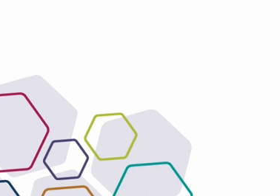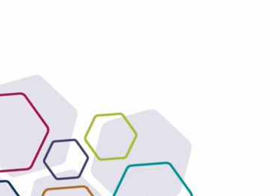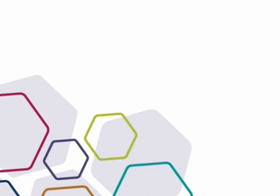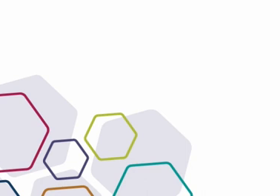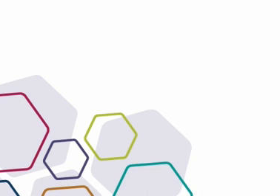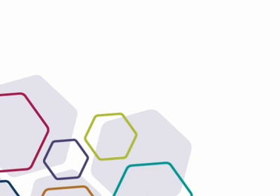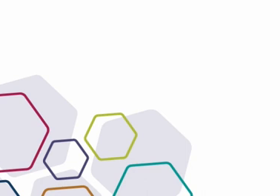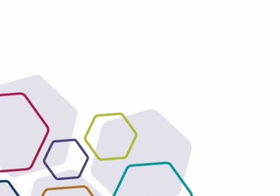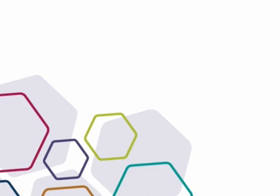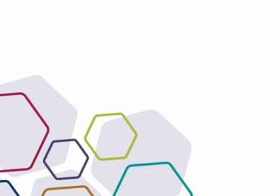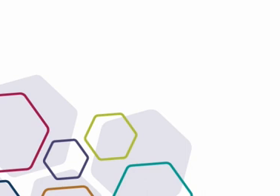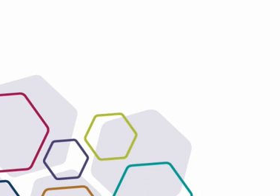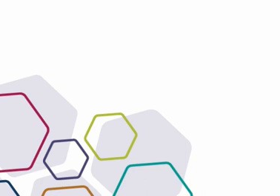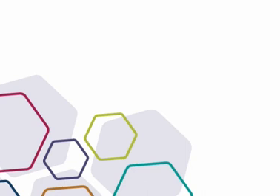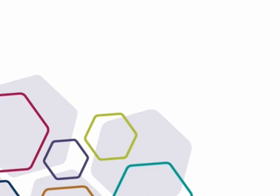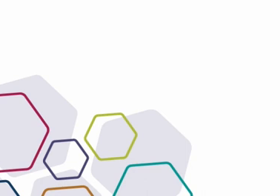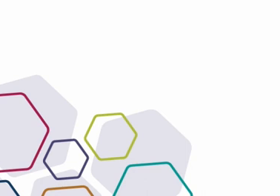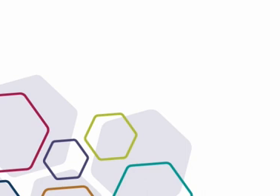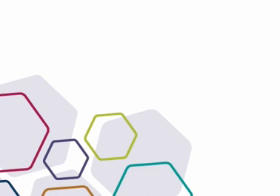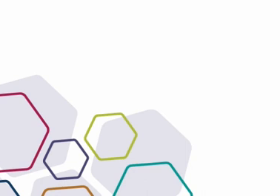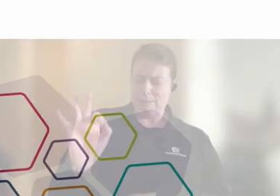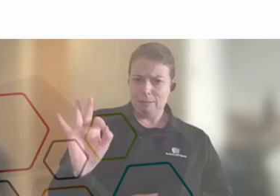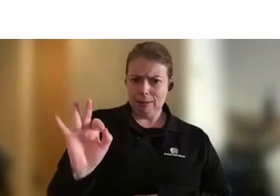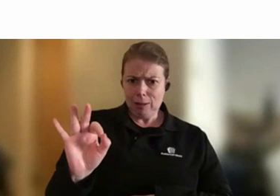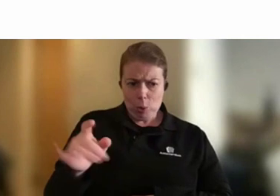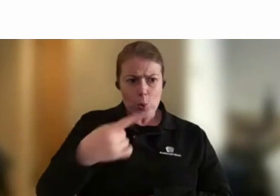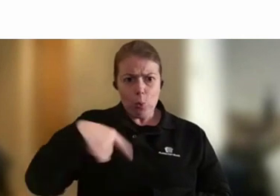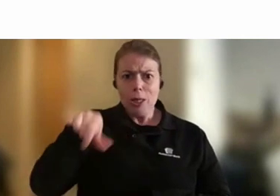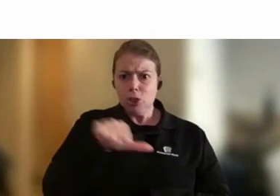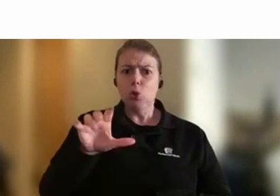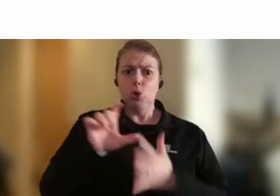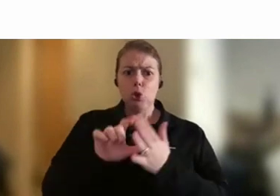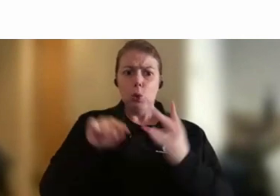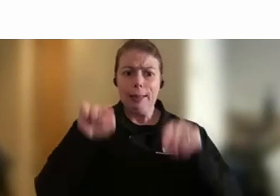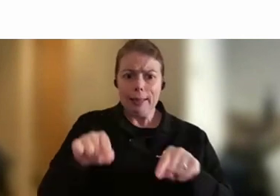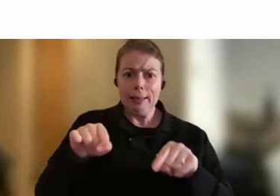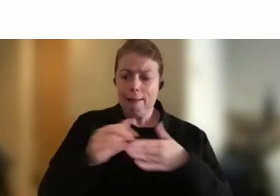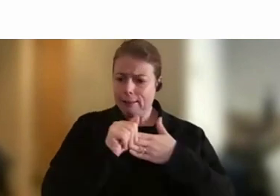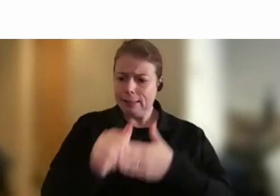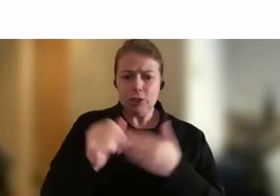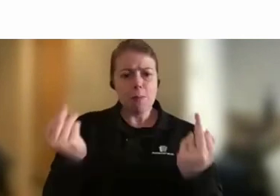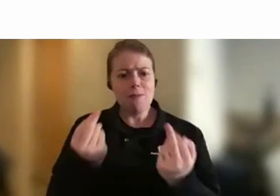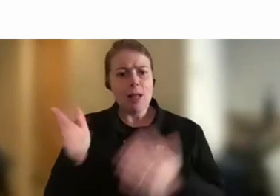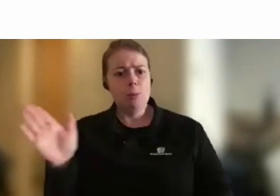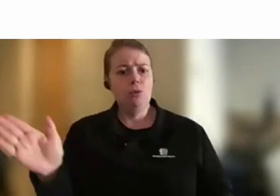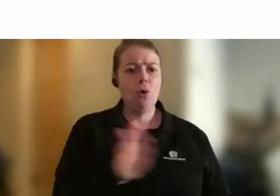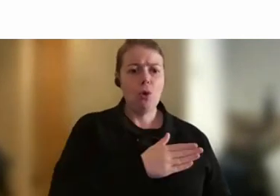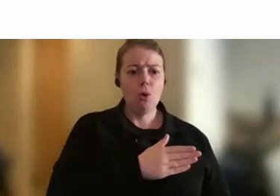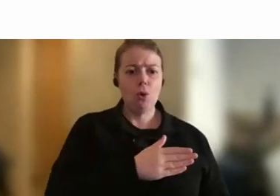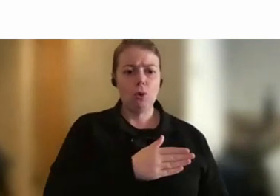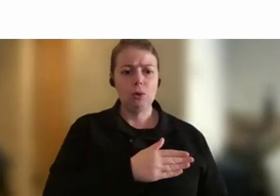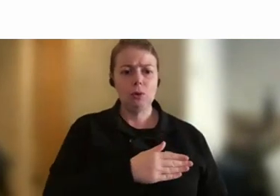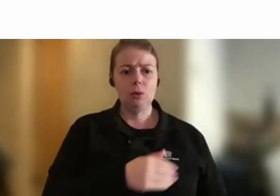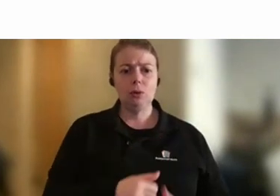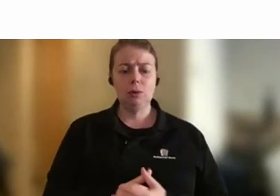take some of that on here. Leadership is about being available to everyone. And it's about breaking down these ideas that